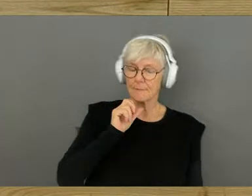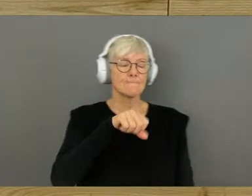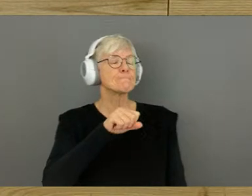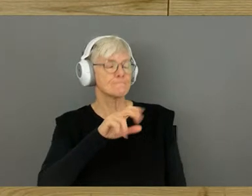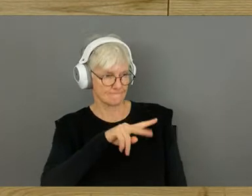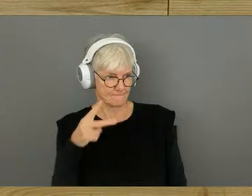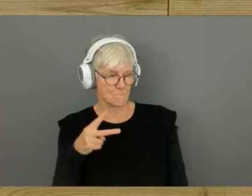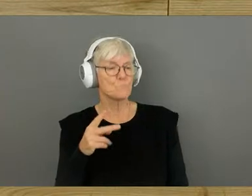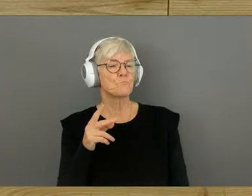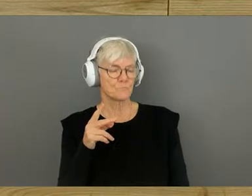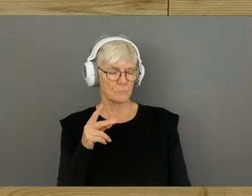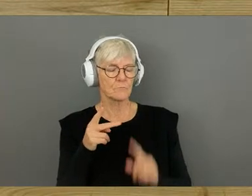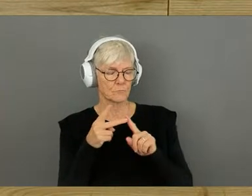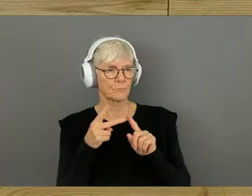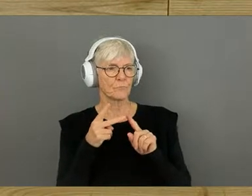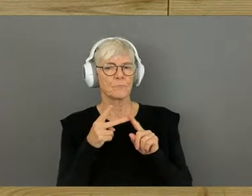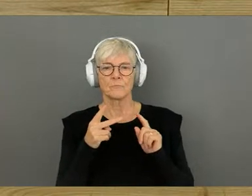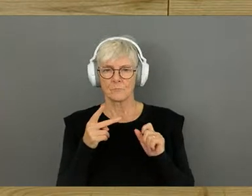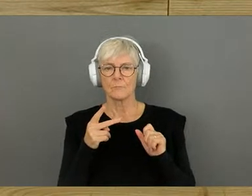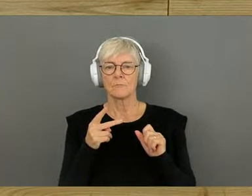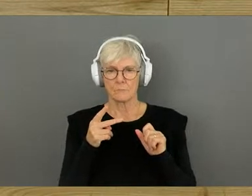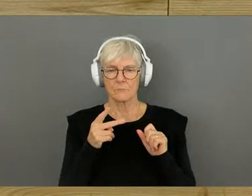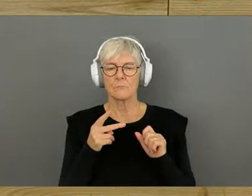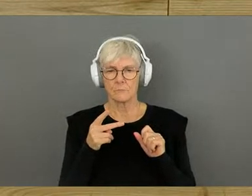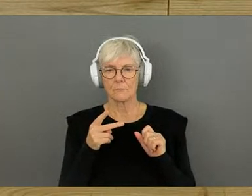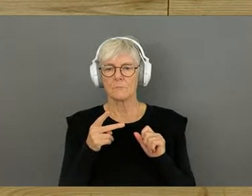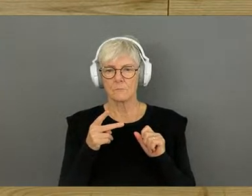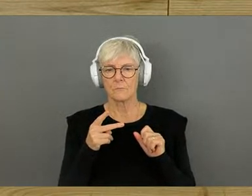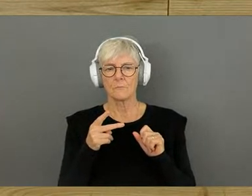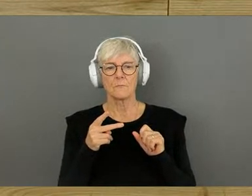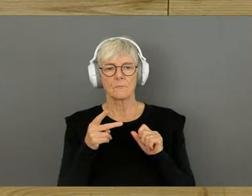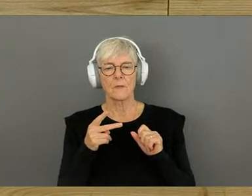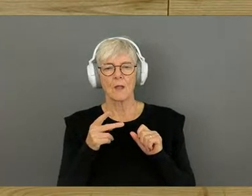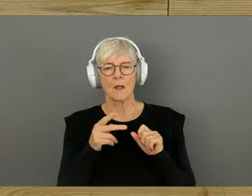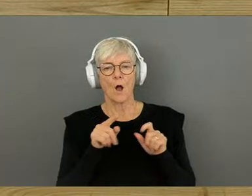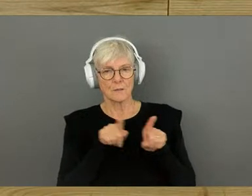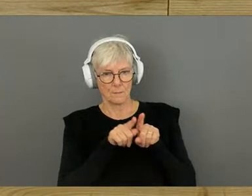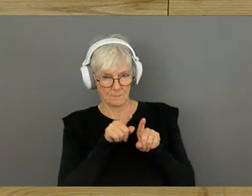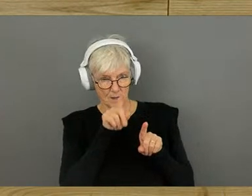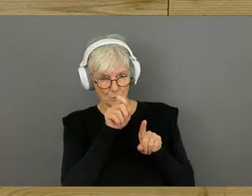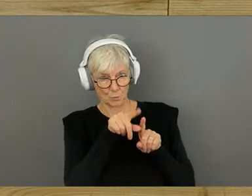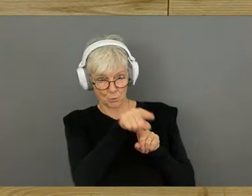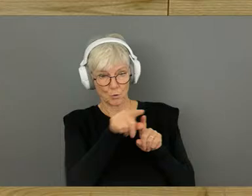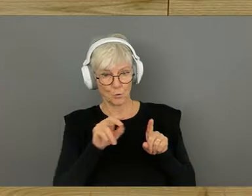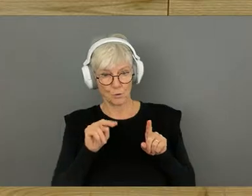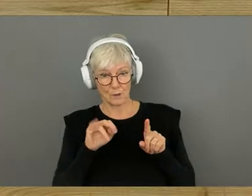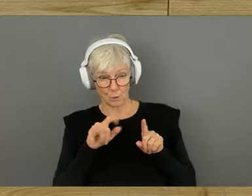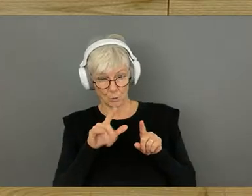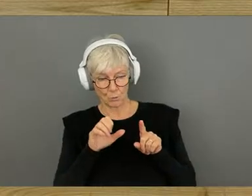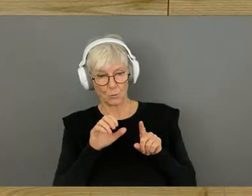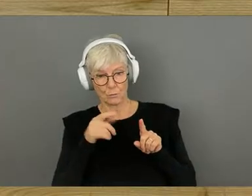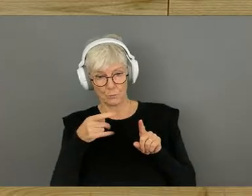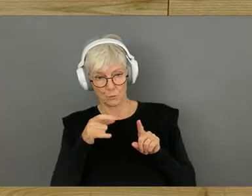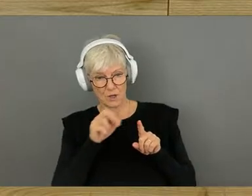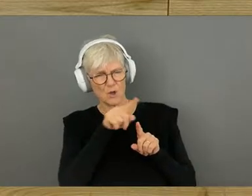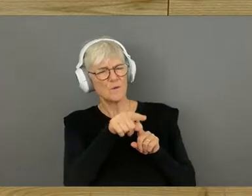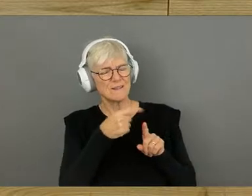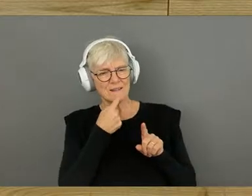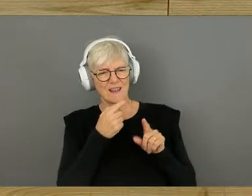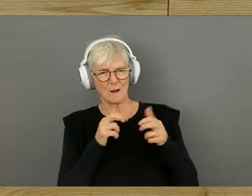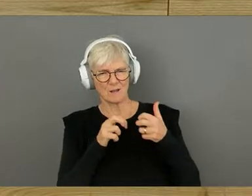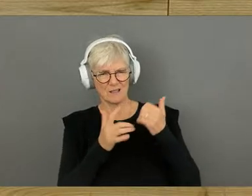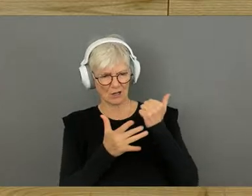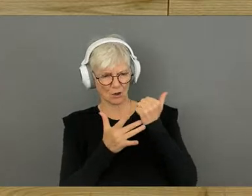you. Also for Ms. Poirier, you mentioned that there's a bit of a technical glitch right now that you're having with the website, so